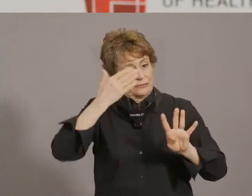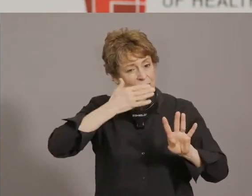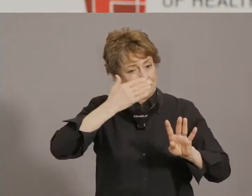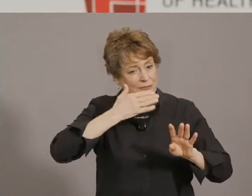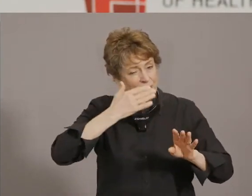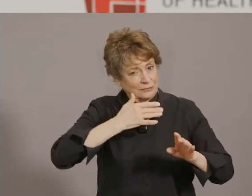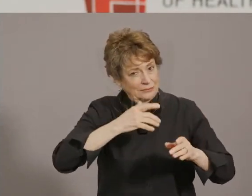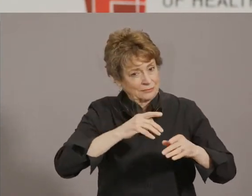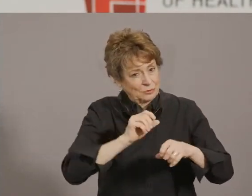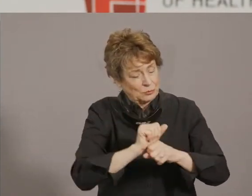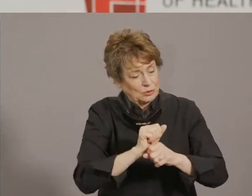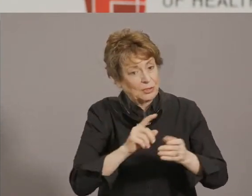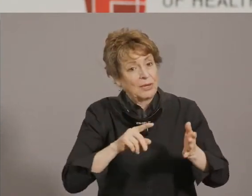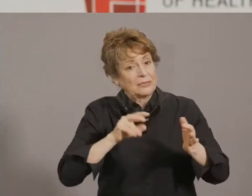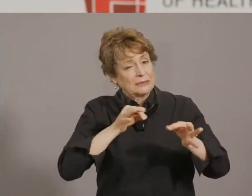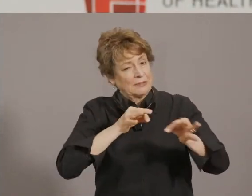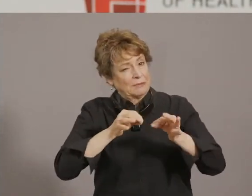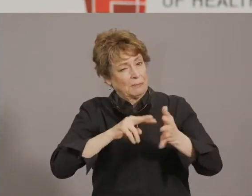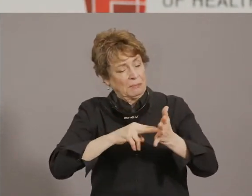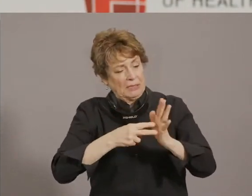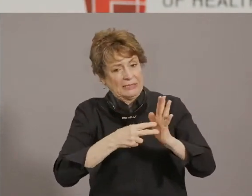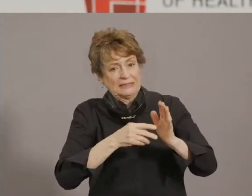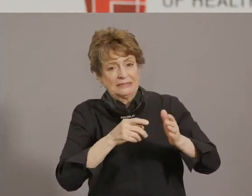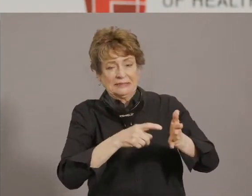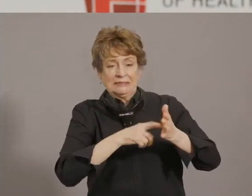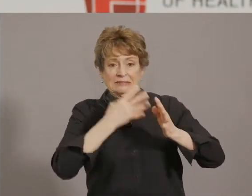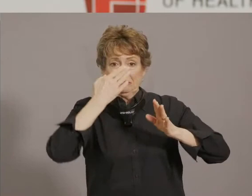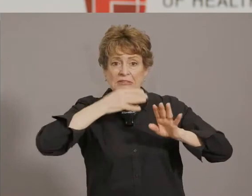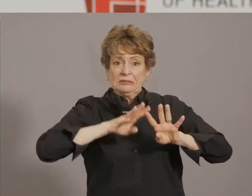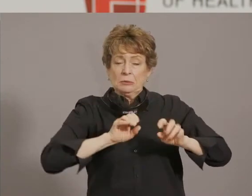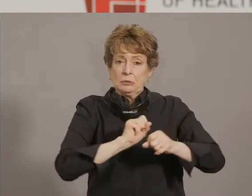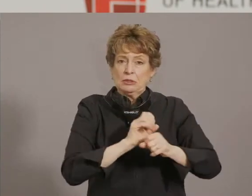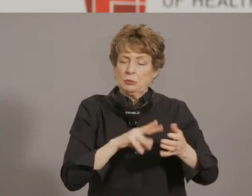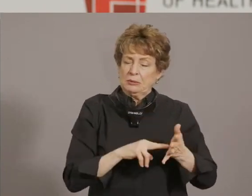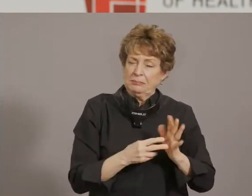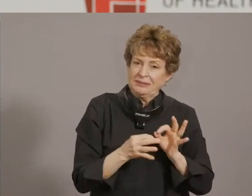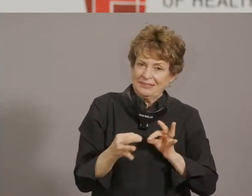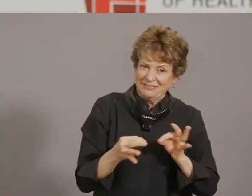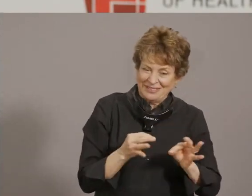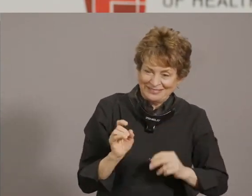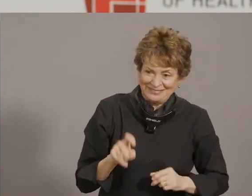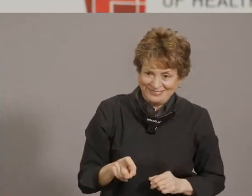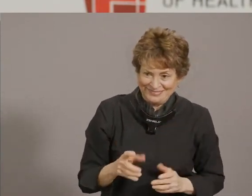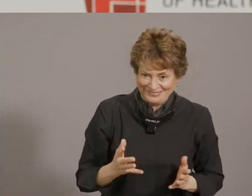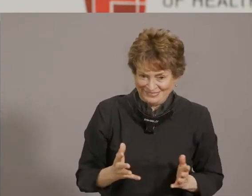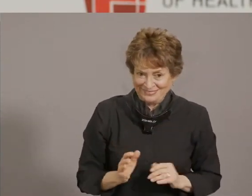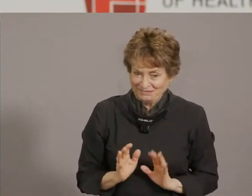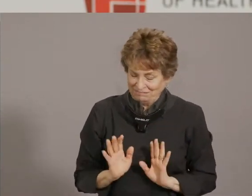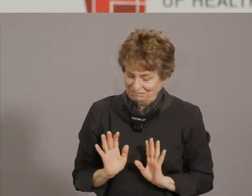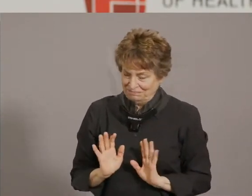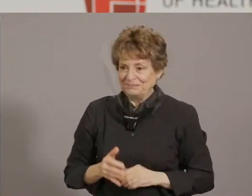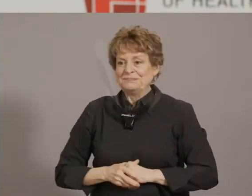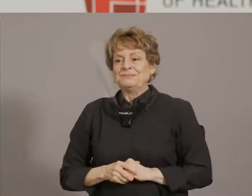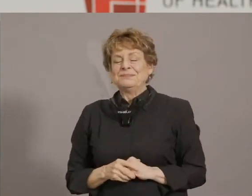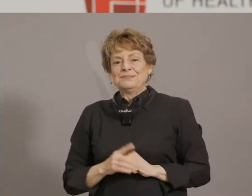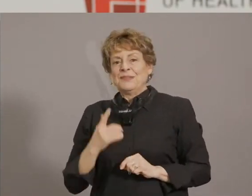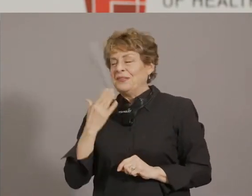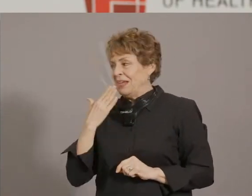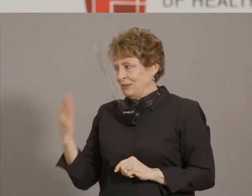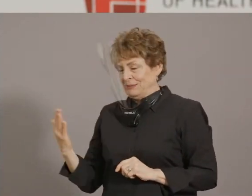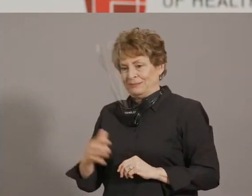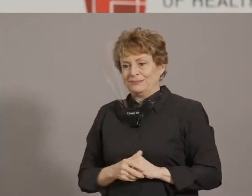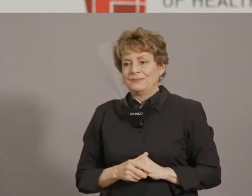continuously update them. Thank you for that, allowing the follow-up question. Yeah. Great. And next is Lorraine